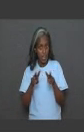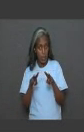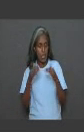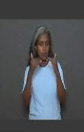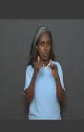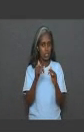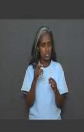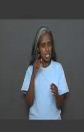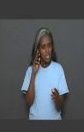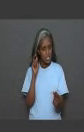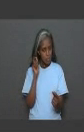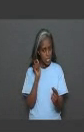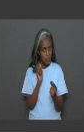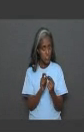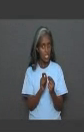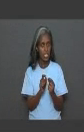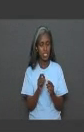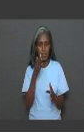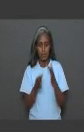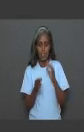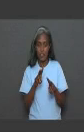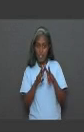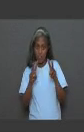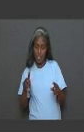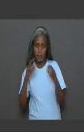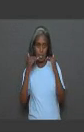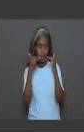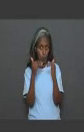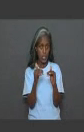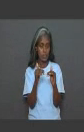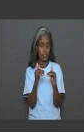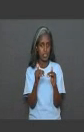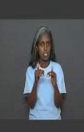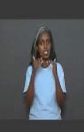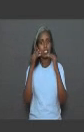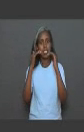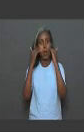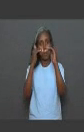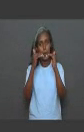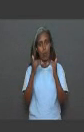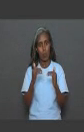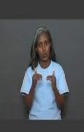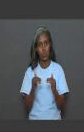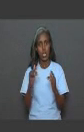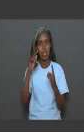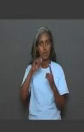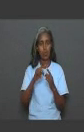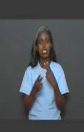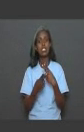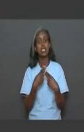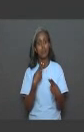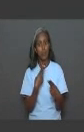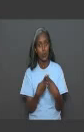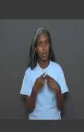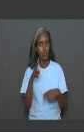quantities. Specifically, if a variable quantity is proportional to